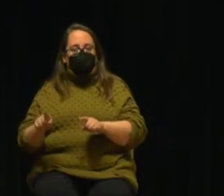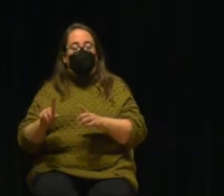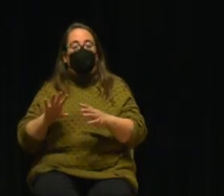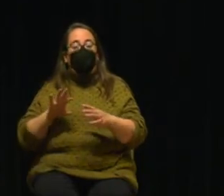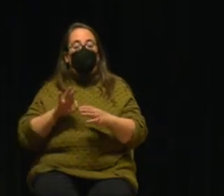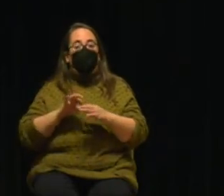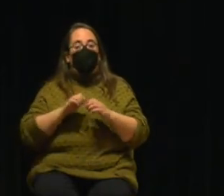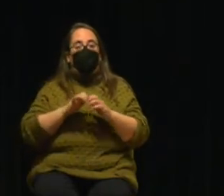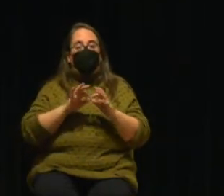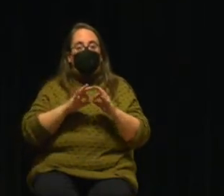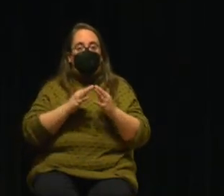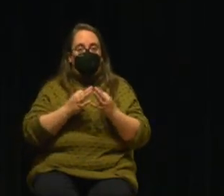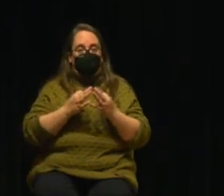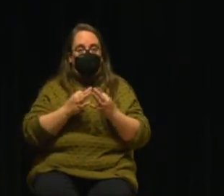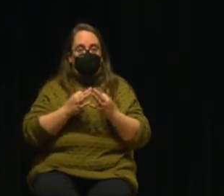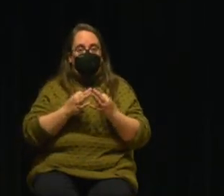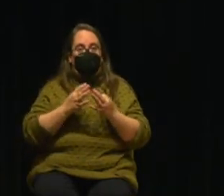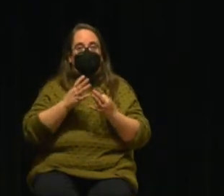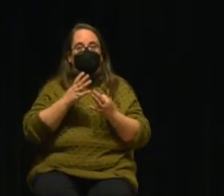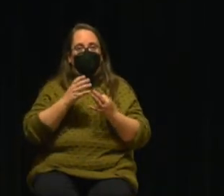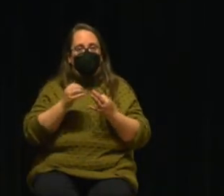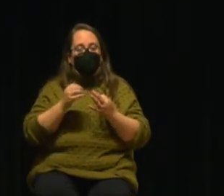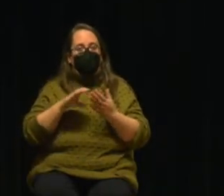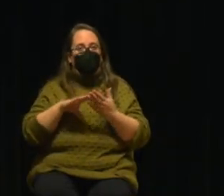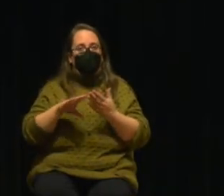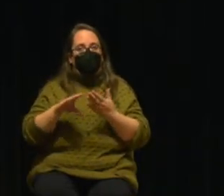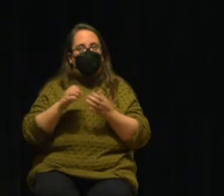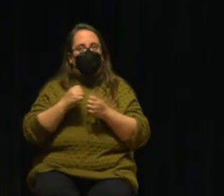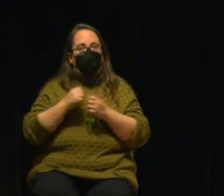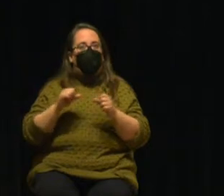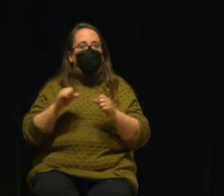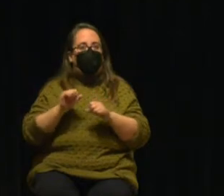between family and the abolitionist work that he did.